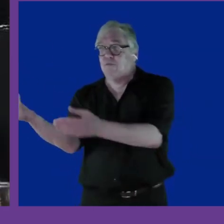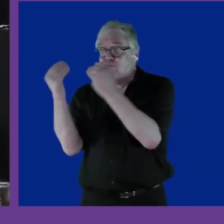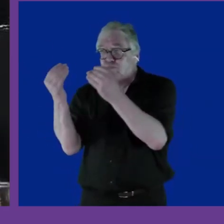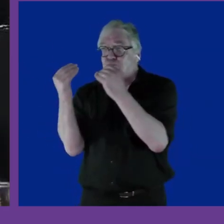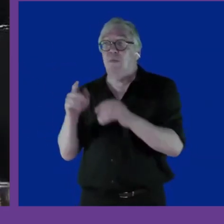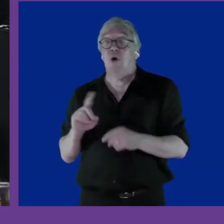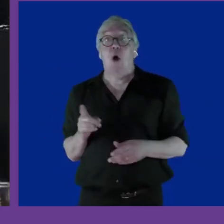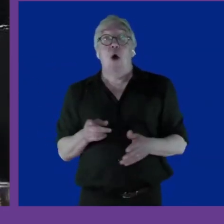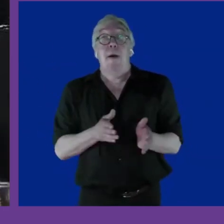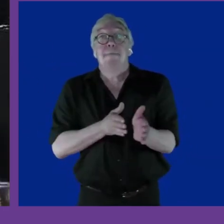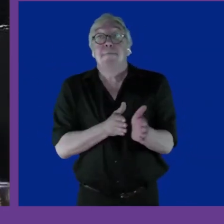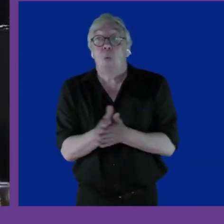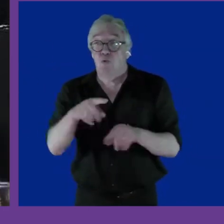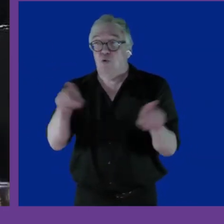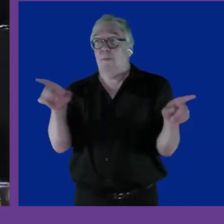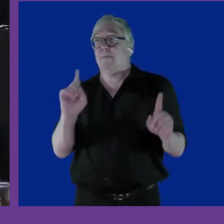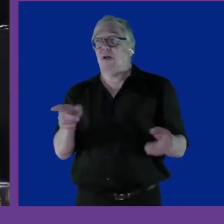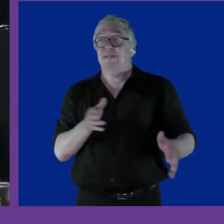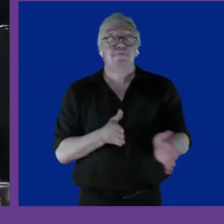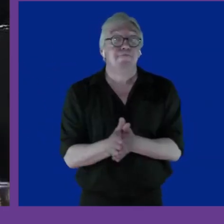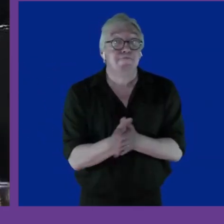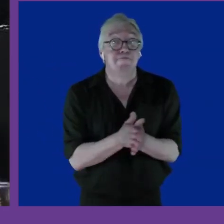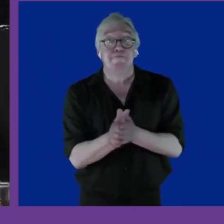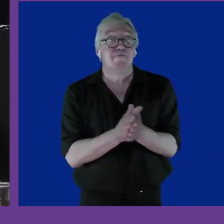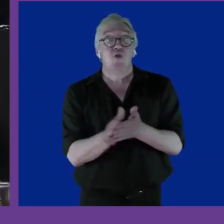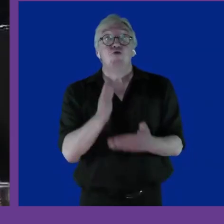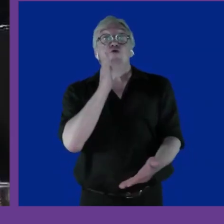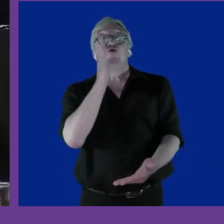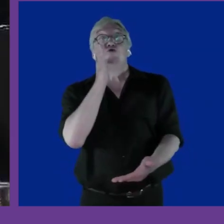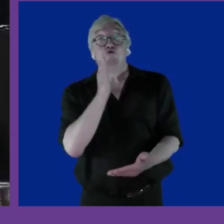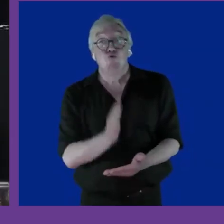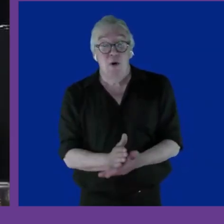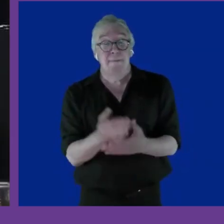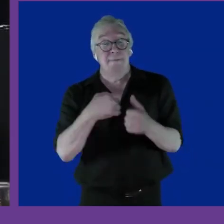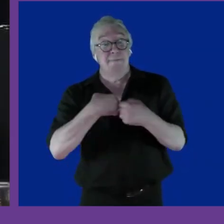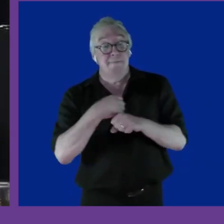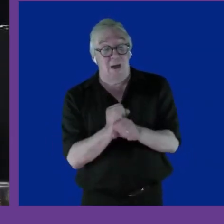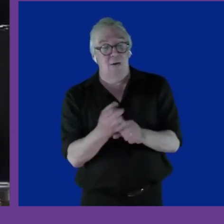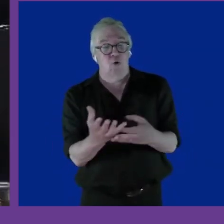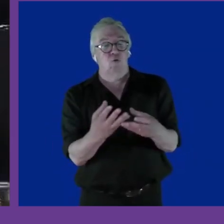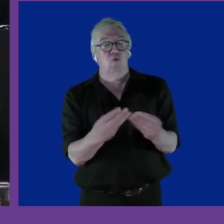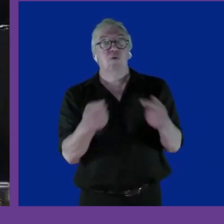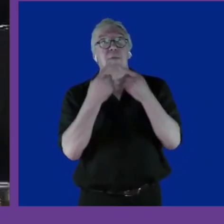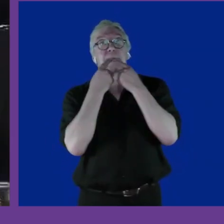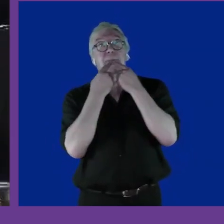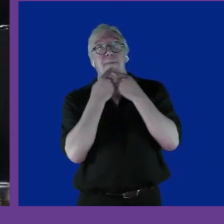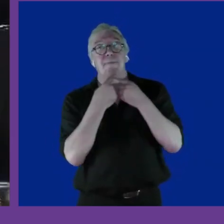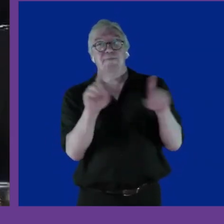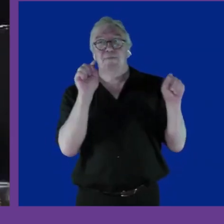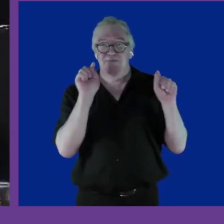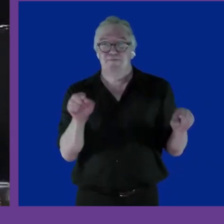the motivation, the understanding to create really working solutions, I think this is one of the key parts in